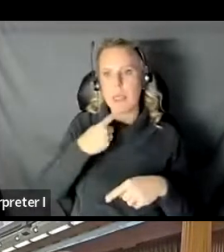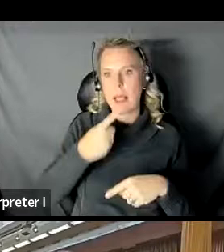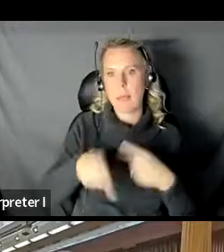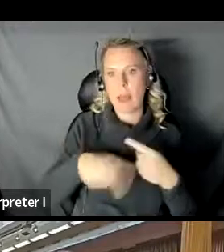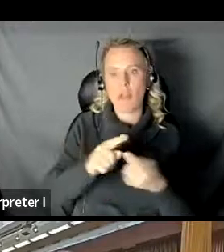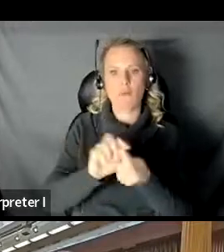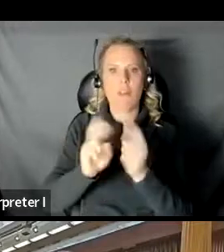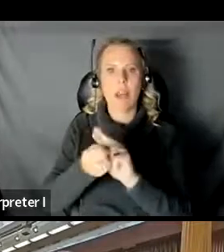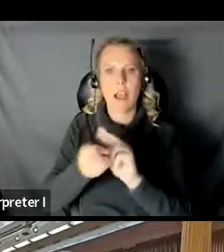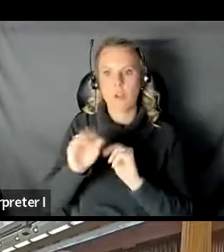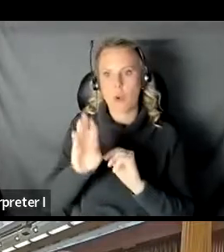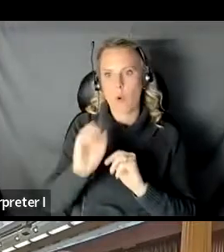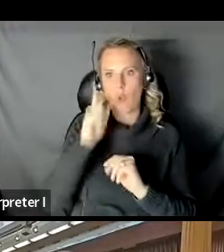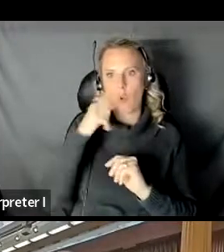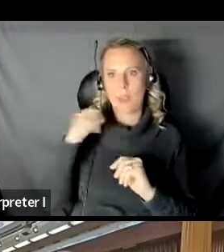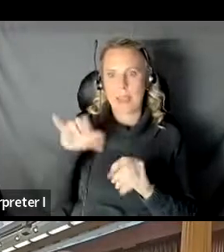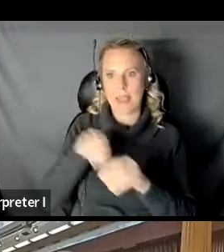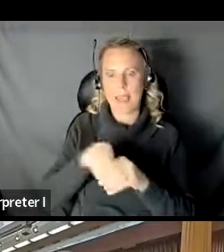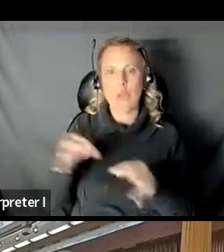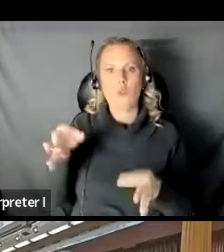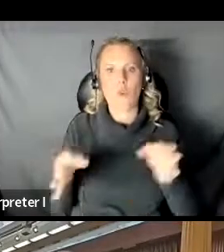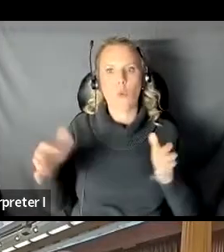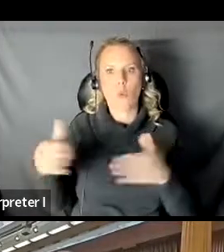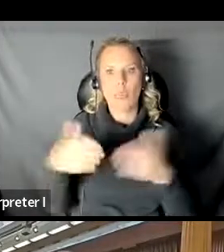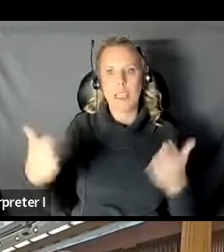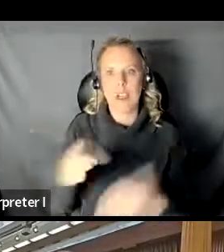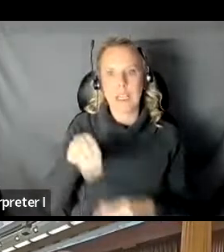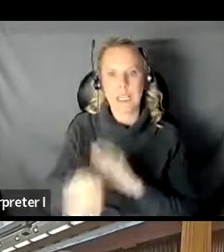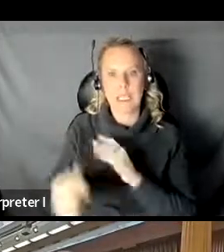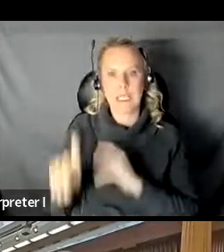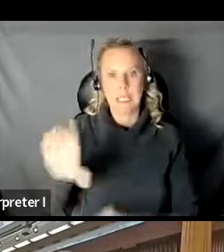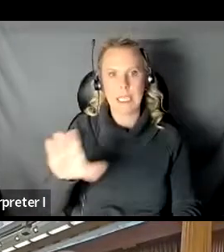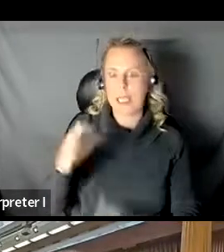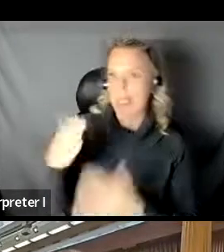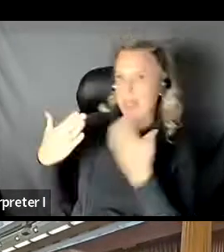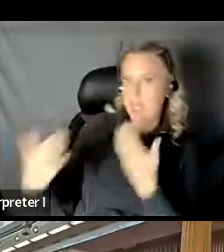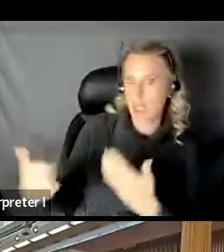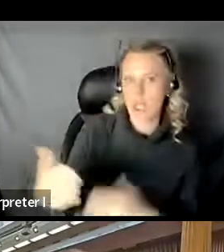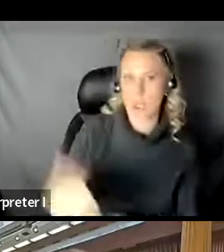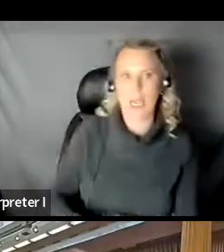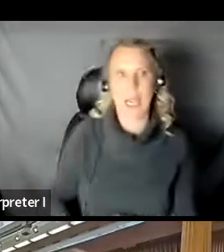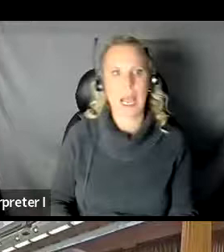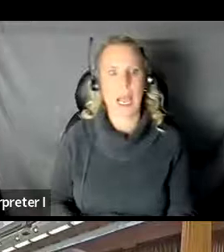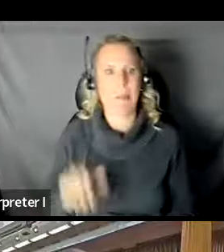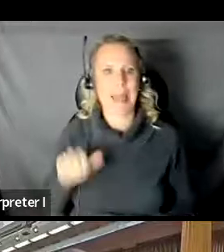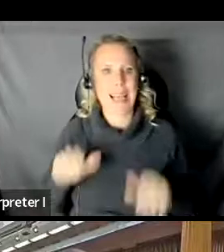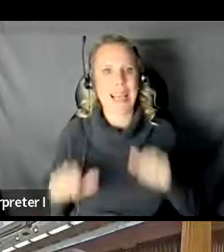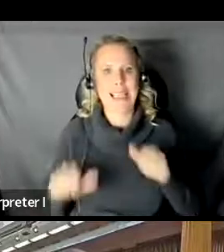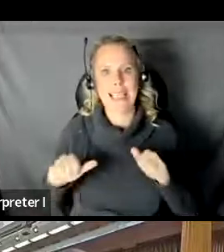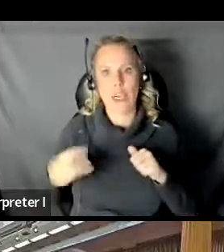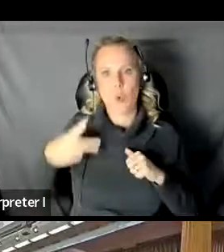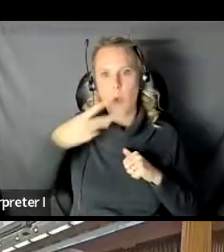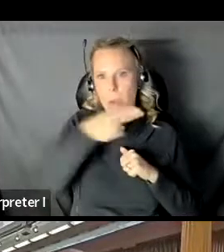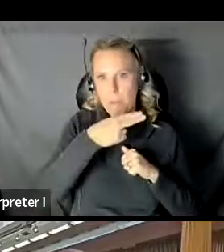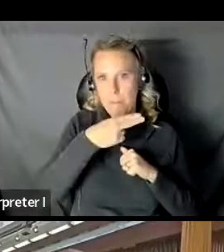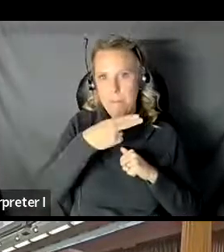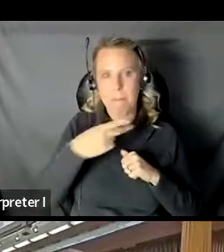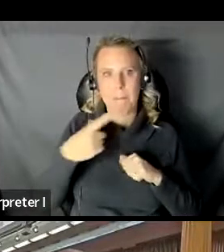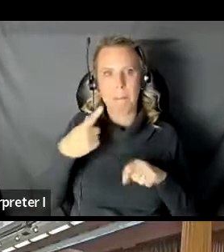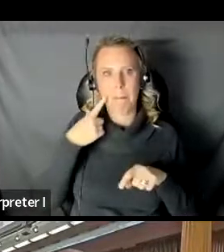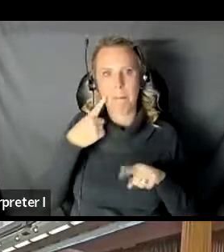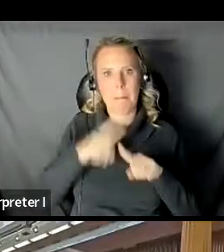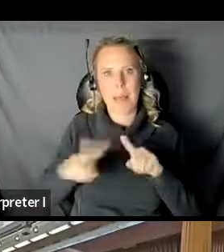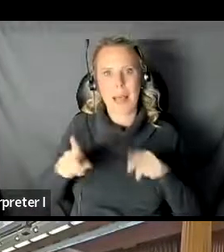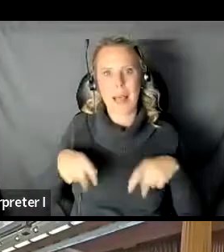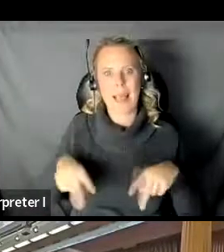what it actually looks like in courtrooms here in the District of Columbia. Thank you. Thank you. I'm hesitating to cut folks off, but I let